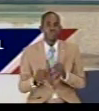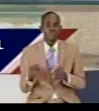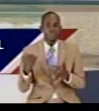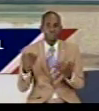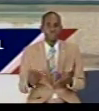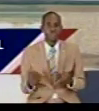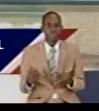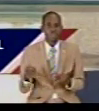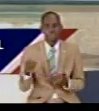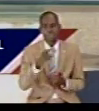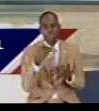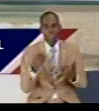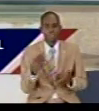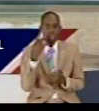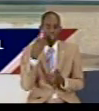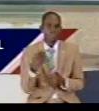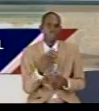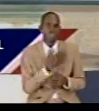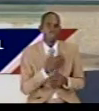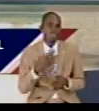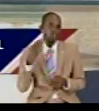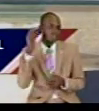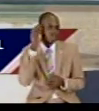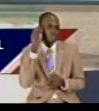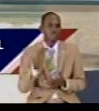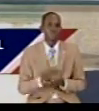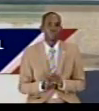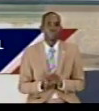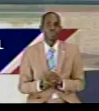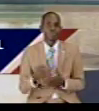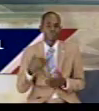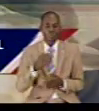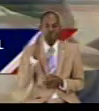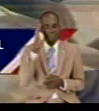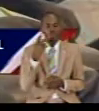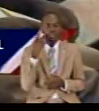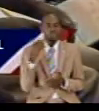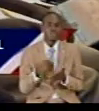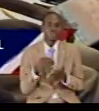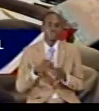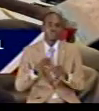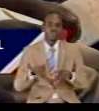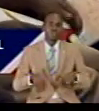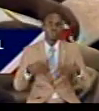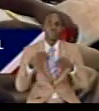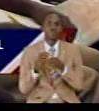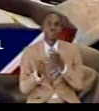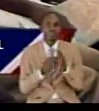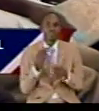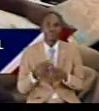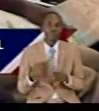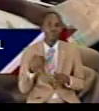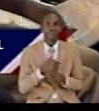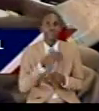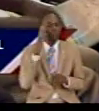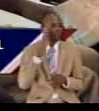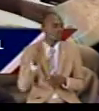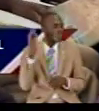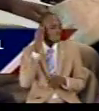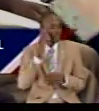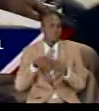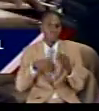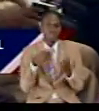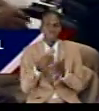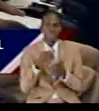see and hear. We'll see it in your life. We'll hear about it, your testimony.